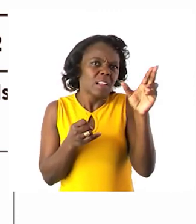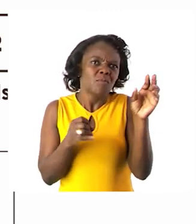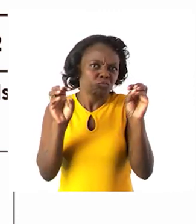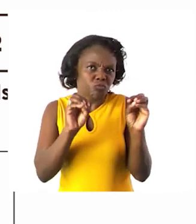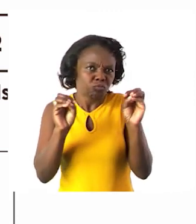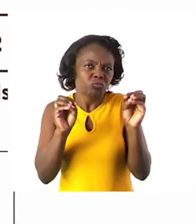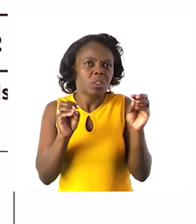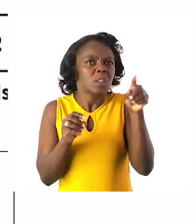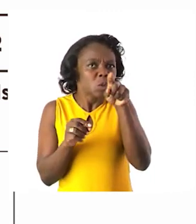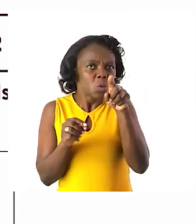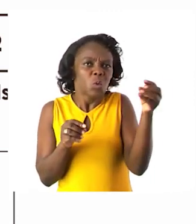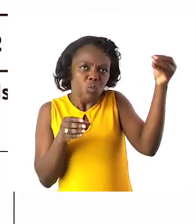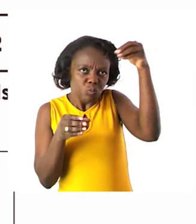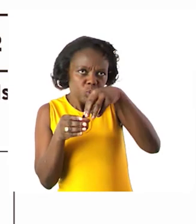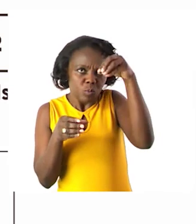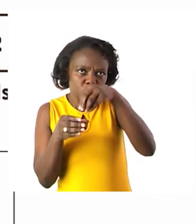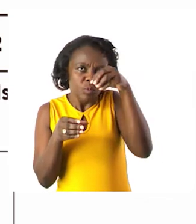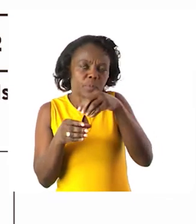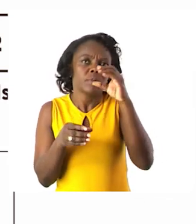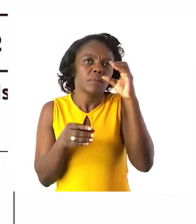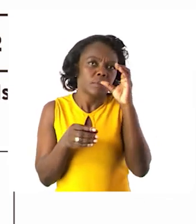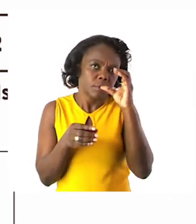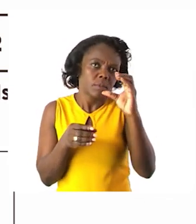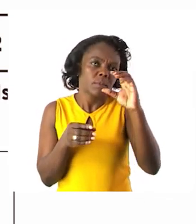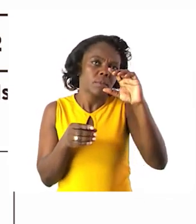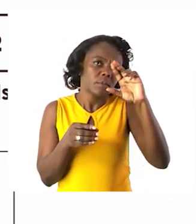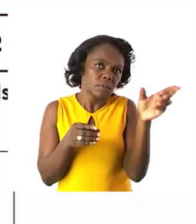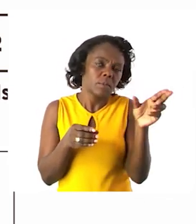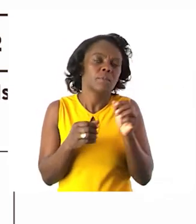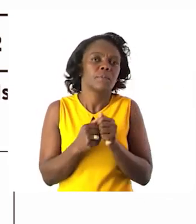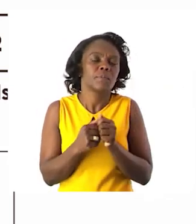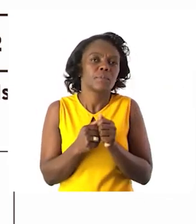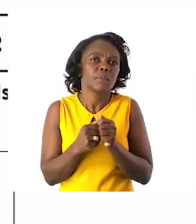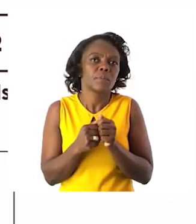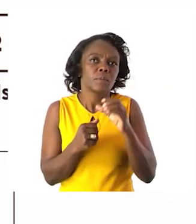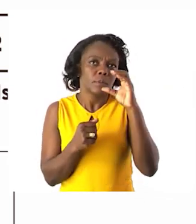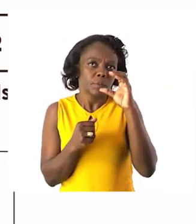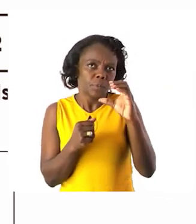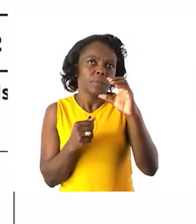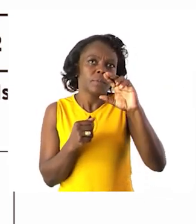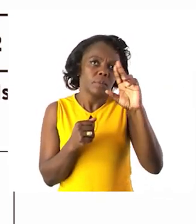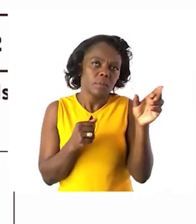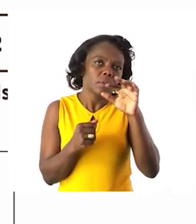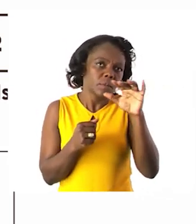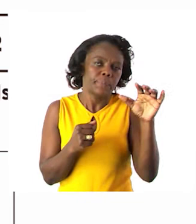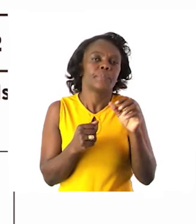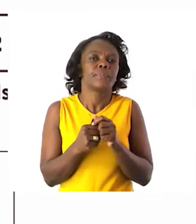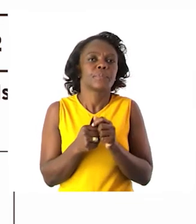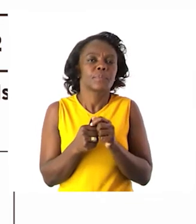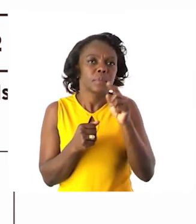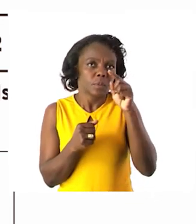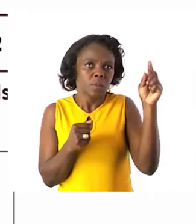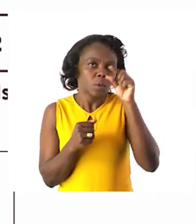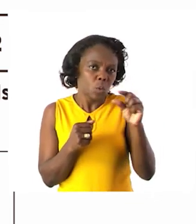the ch sound to make those words correct. Just put in the ch sound. You will make those words correct, and